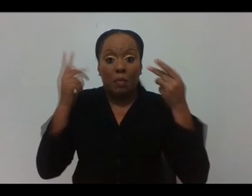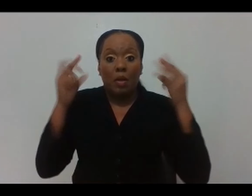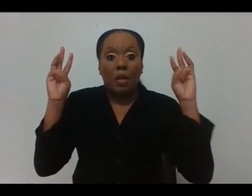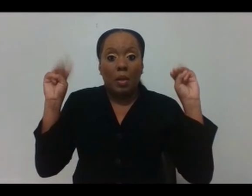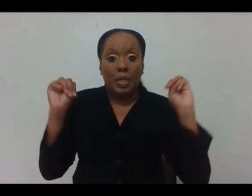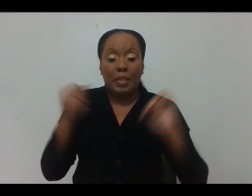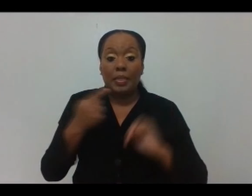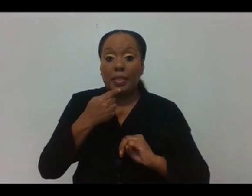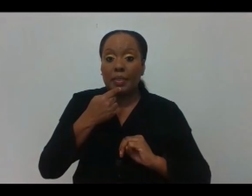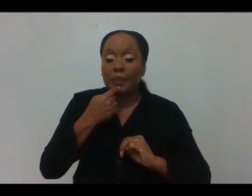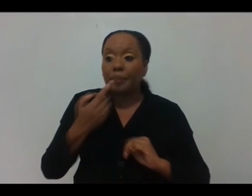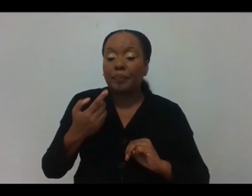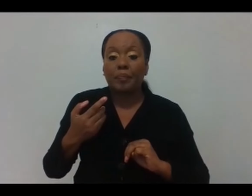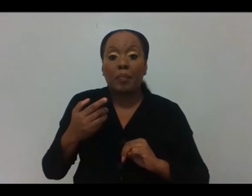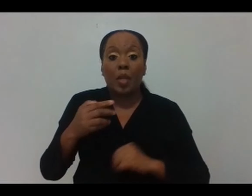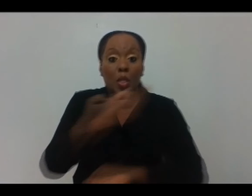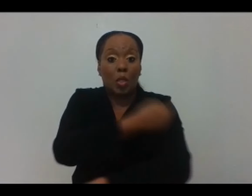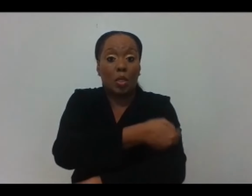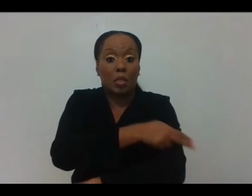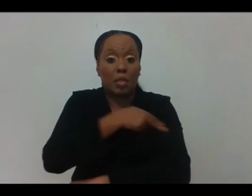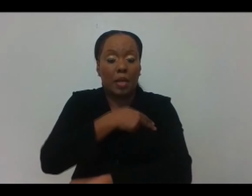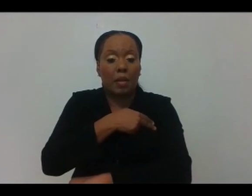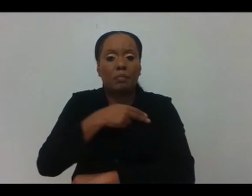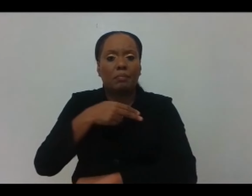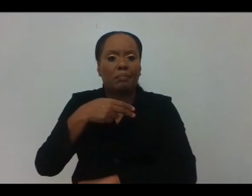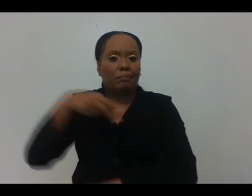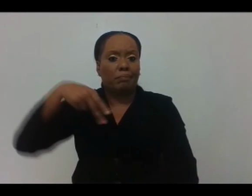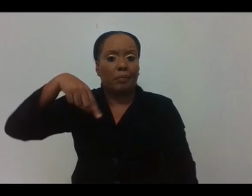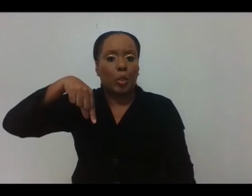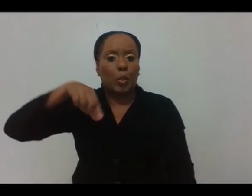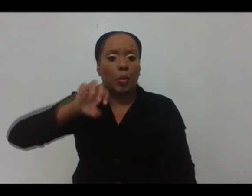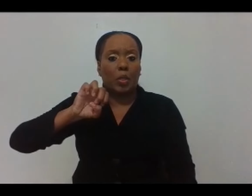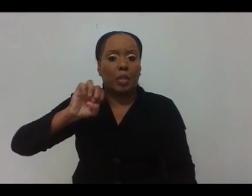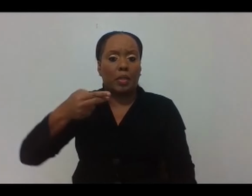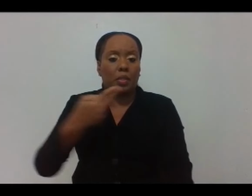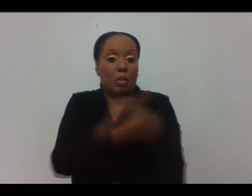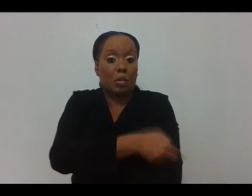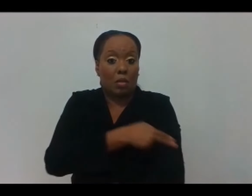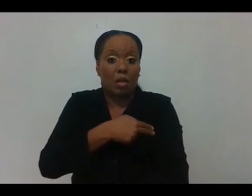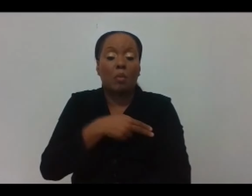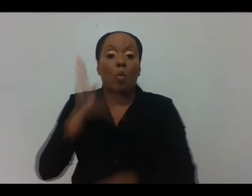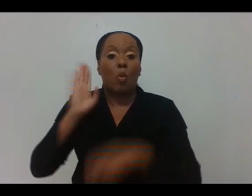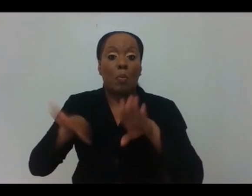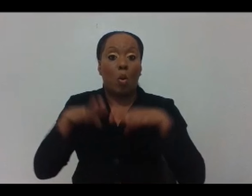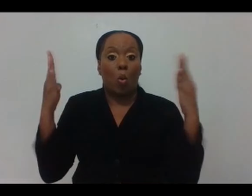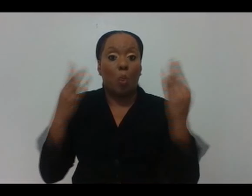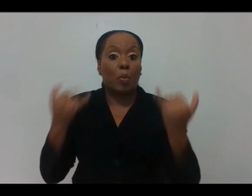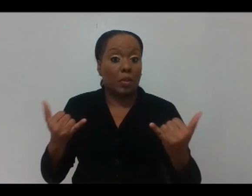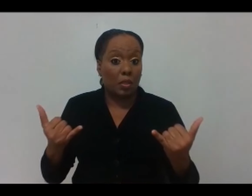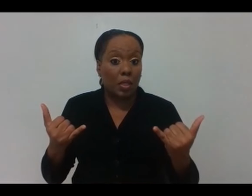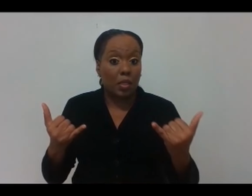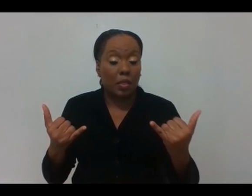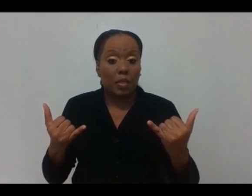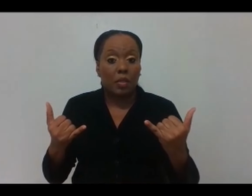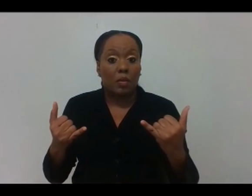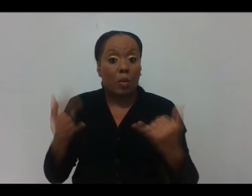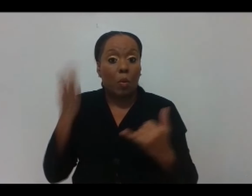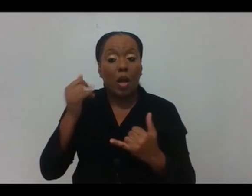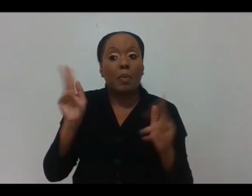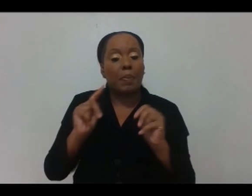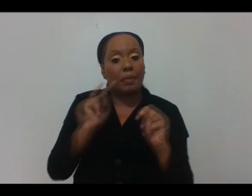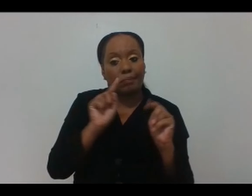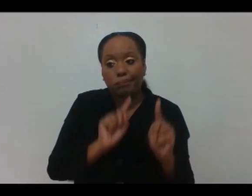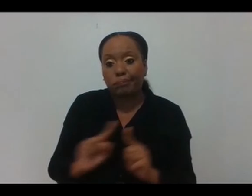Prime Minister advised that the pharmacy at the QH will be open today, and we are trying to accommodate people getting their